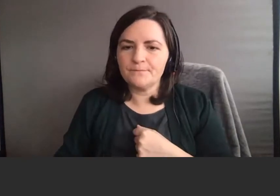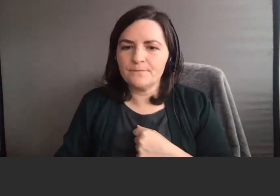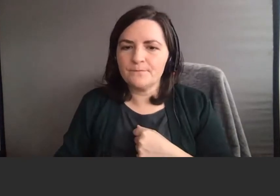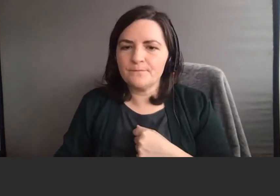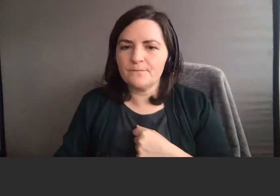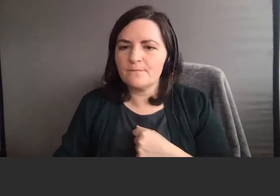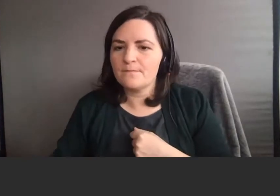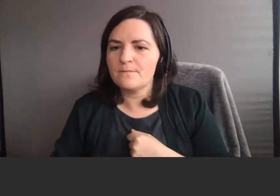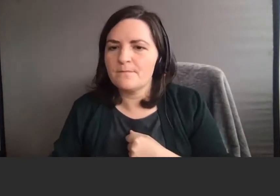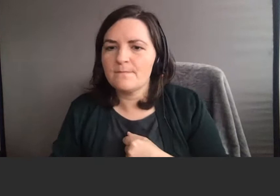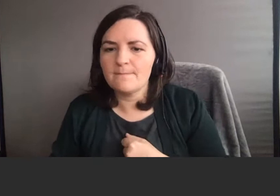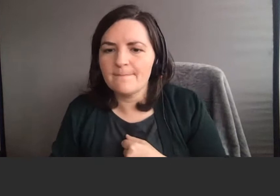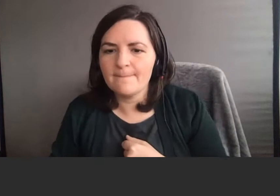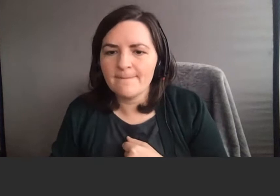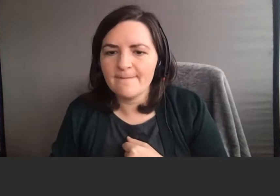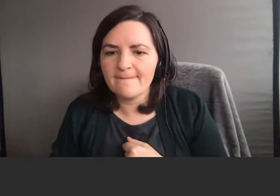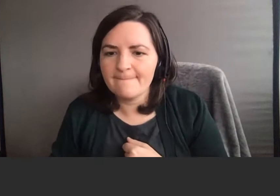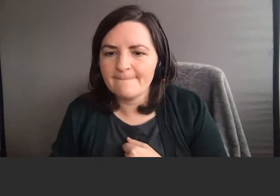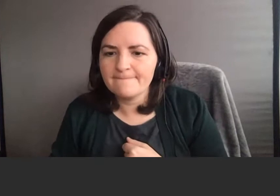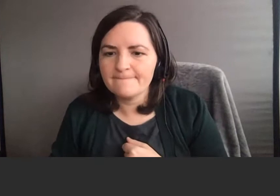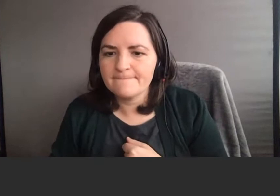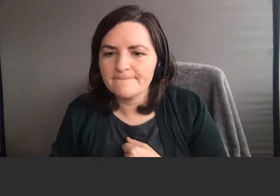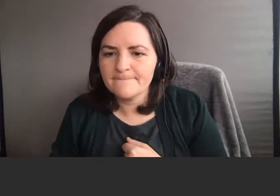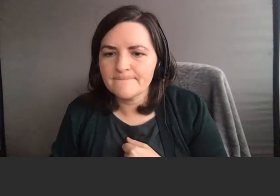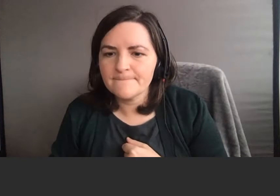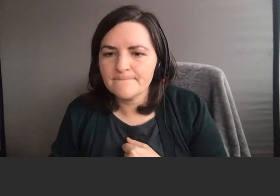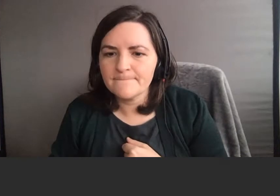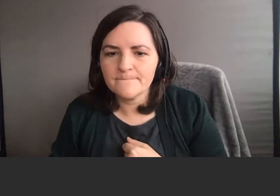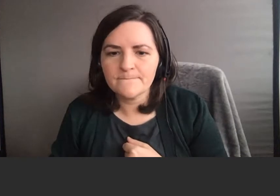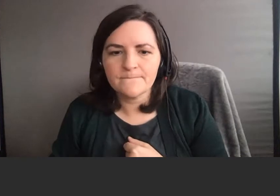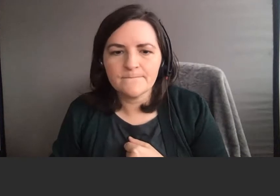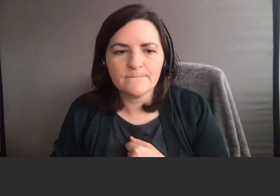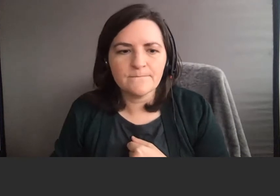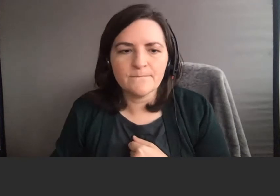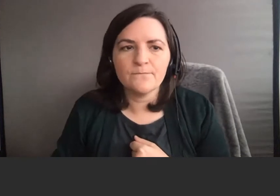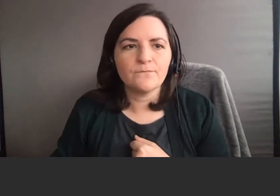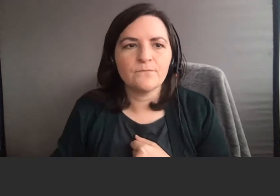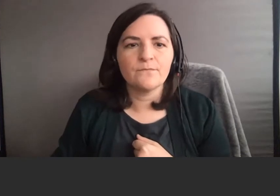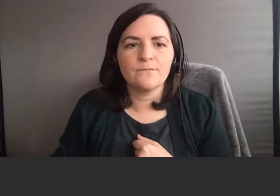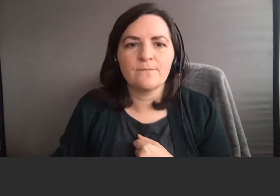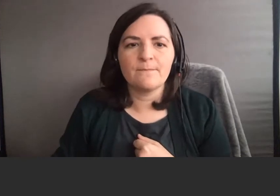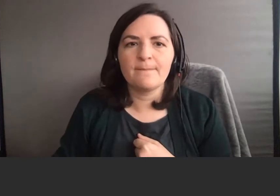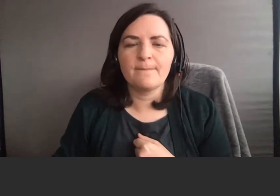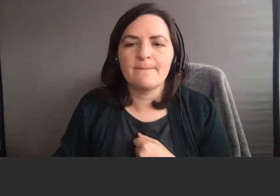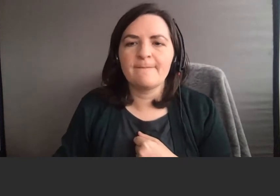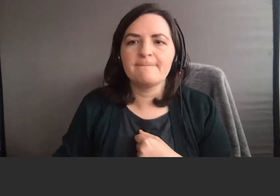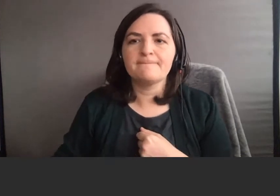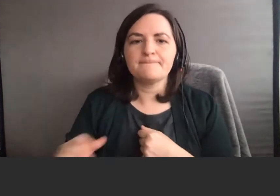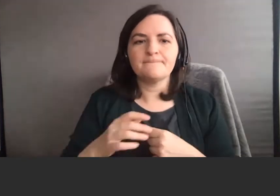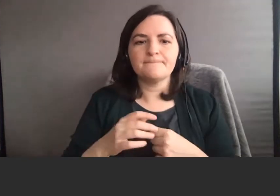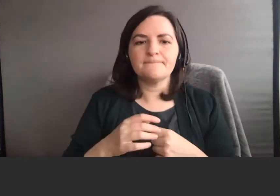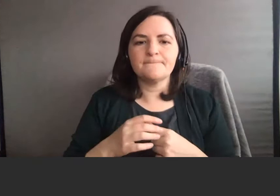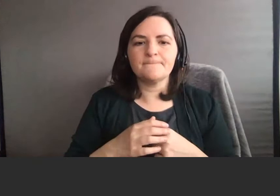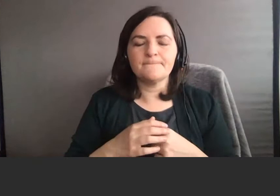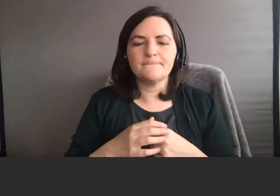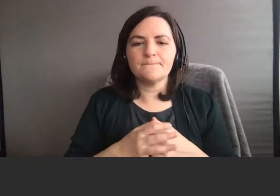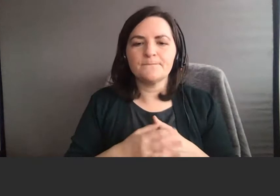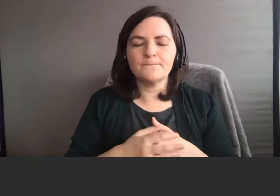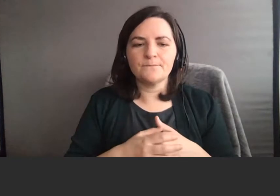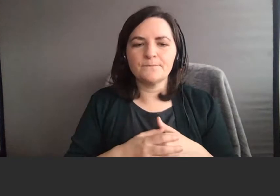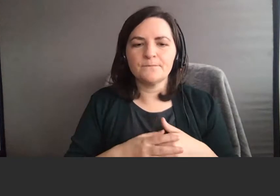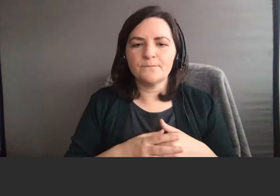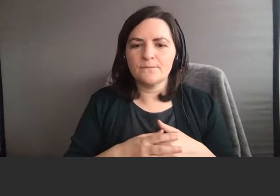literature review section, about maybe a little bit of your methodology section. So little chunks of different sections. But if you want to, there's nothing